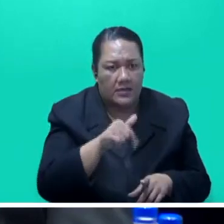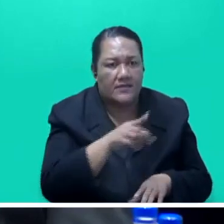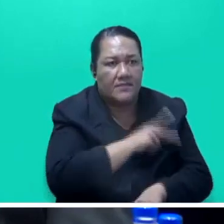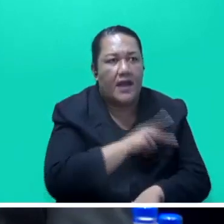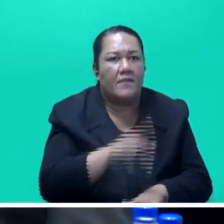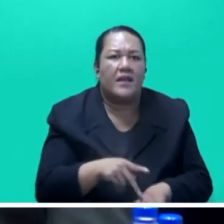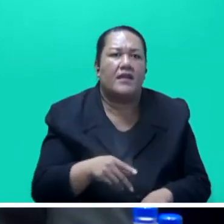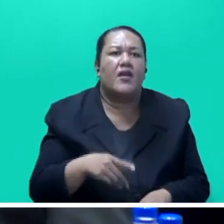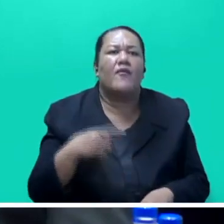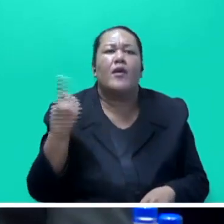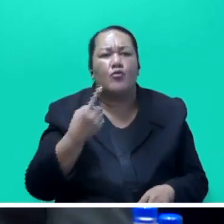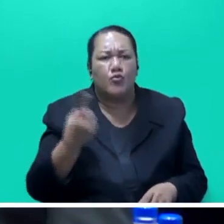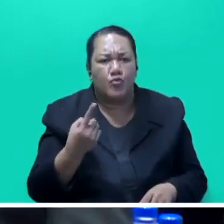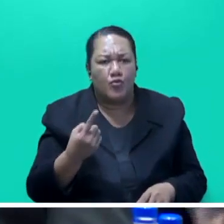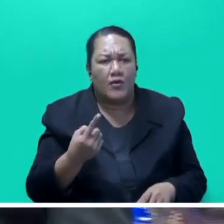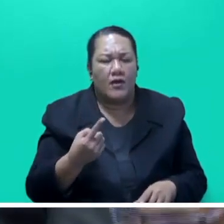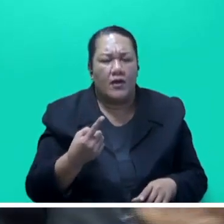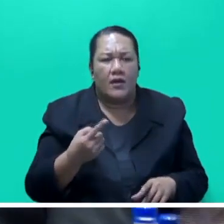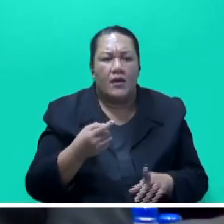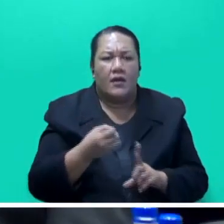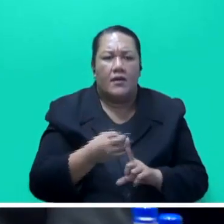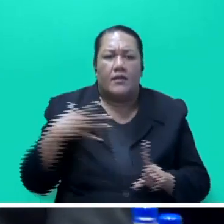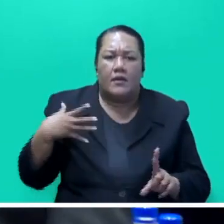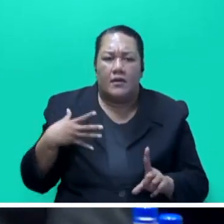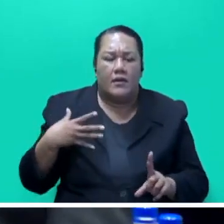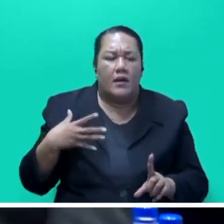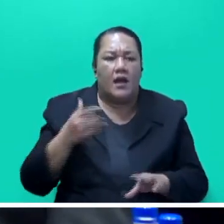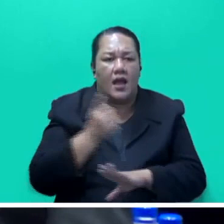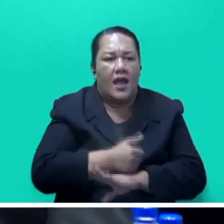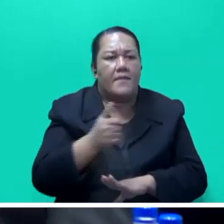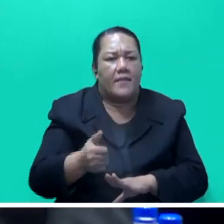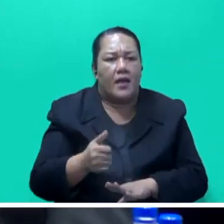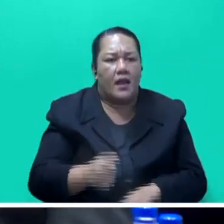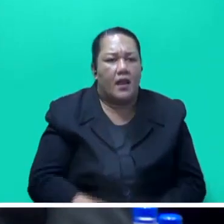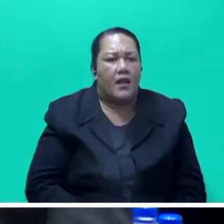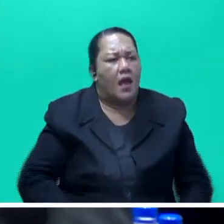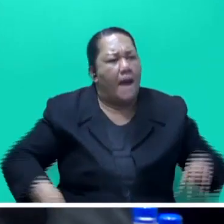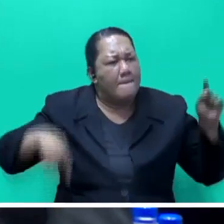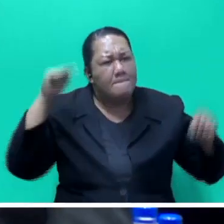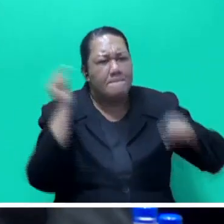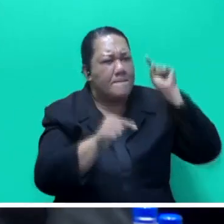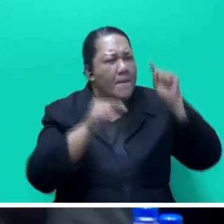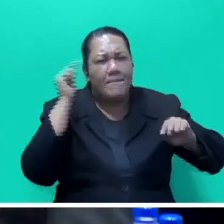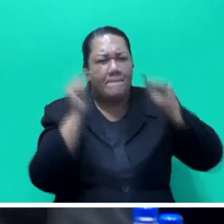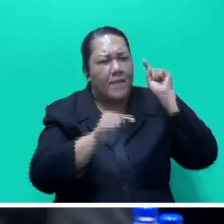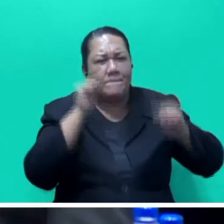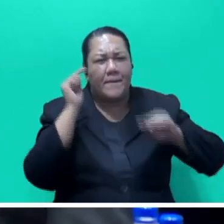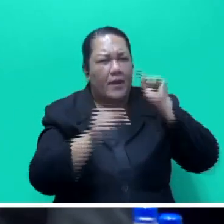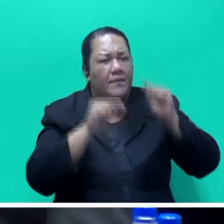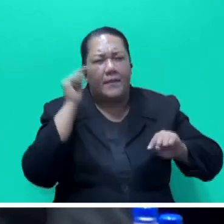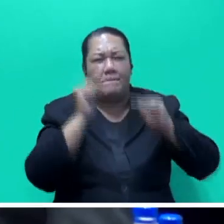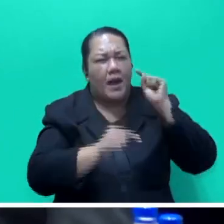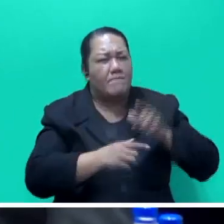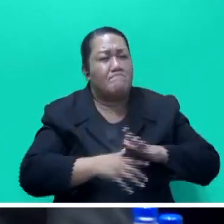the previous government. A massive attack, not just a side jab, a massive